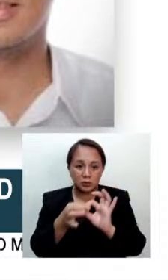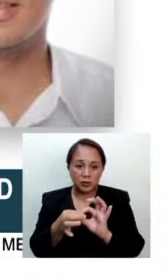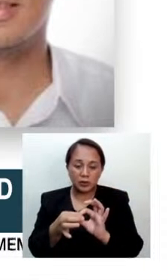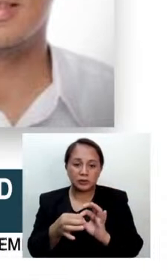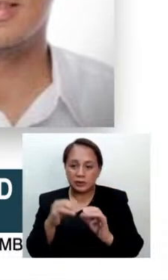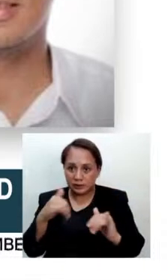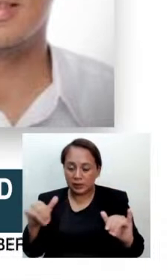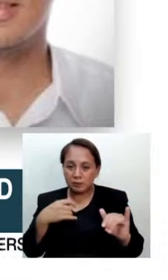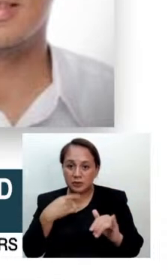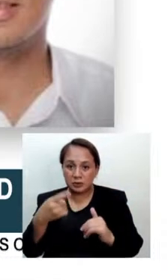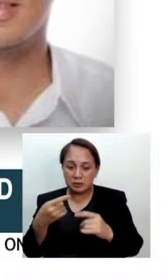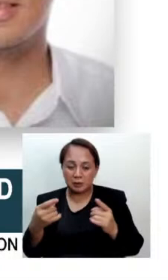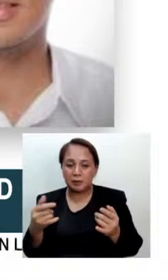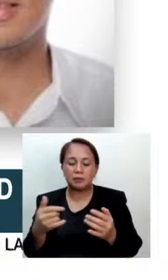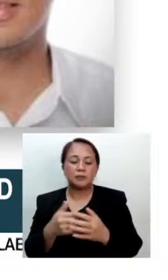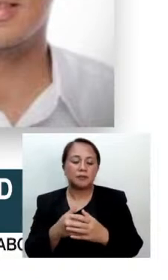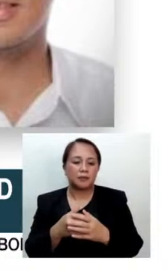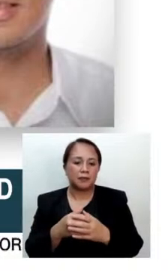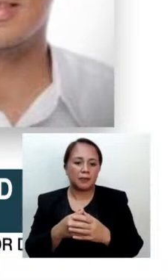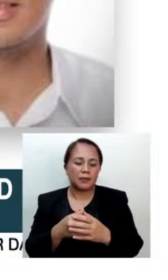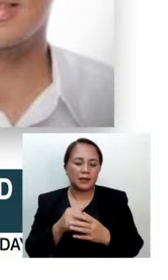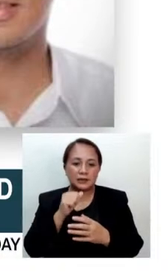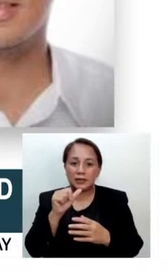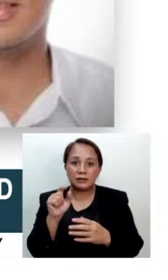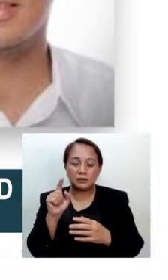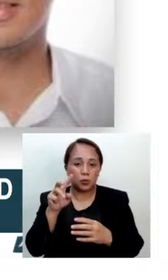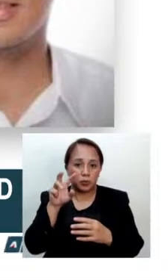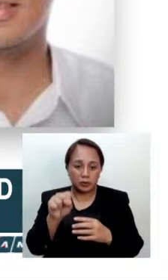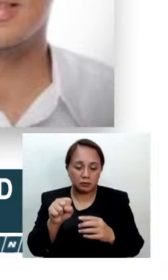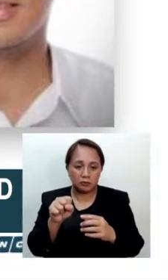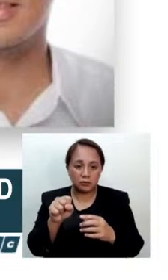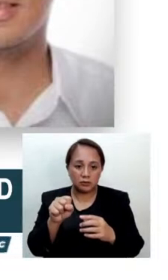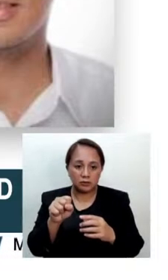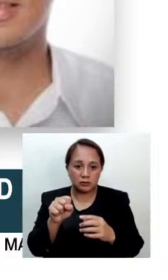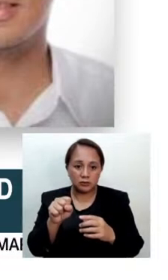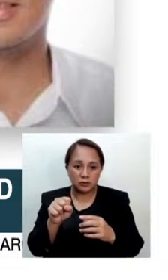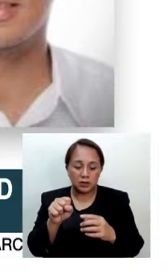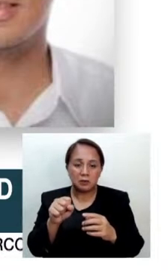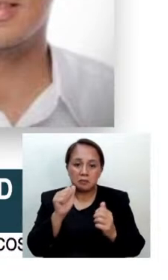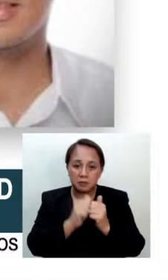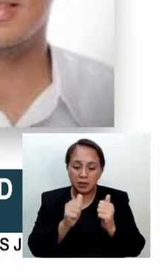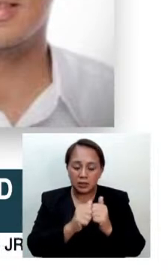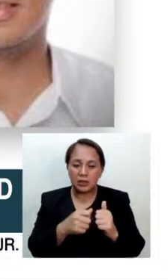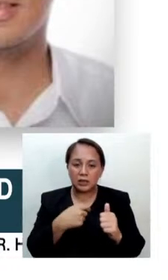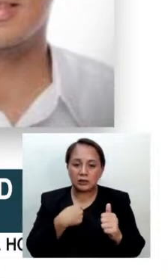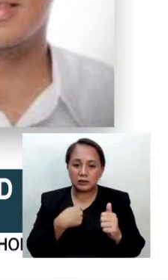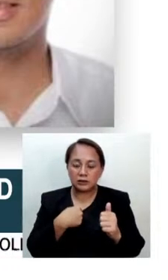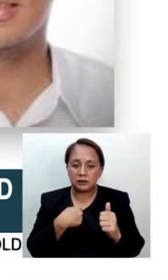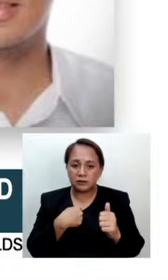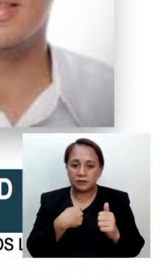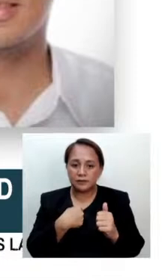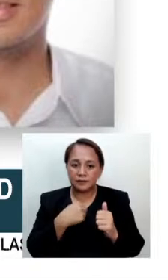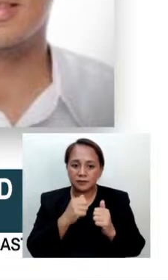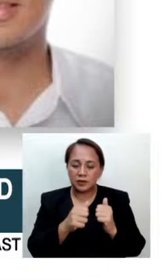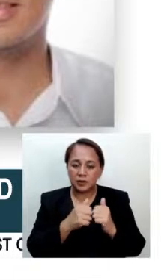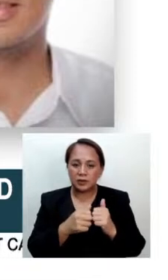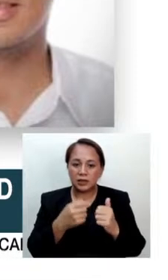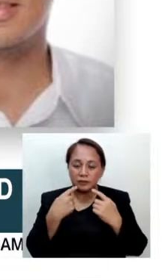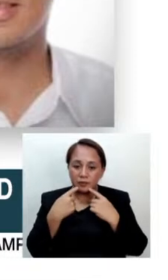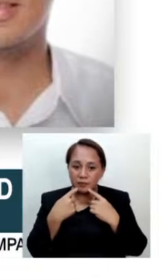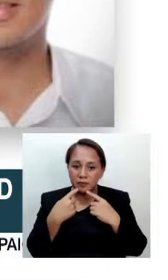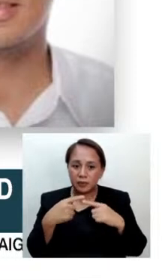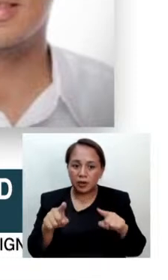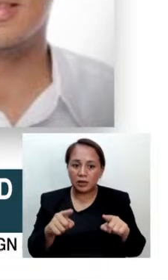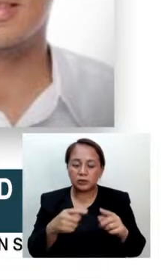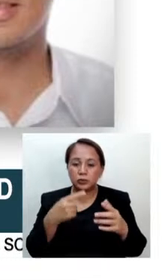recantation, it's not very strong because he's not a witness. Are they now conceding that finally they will take a look